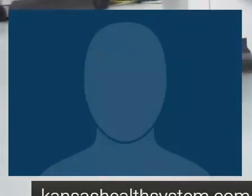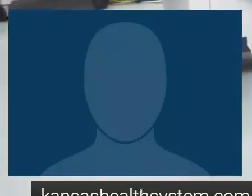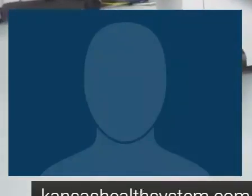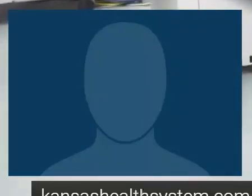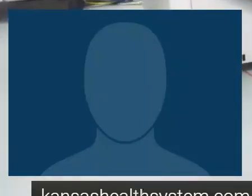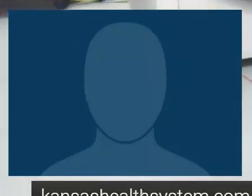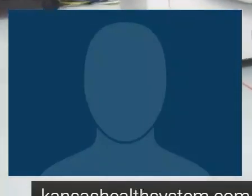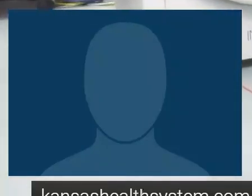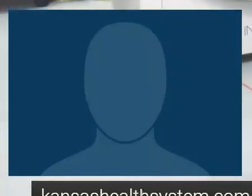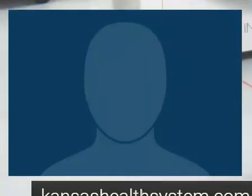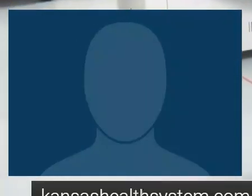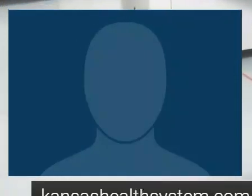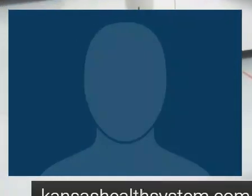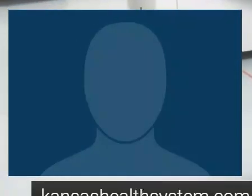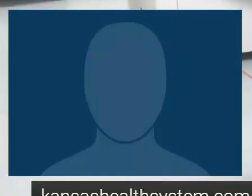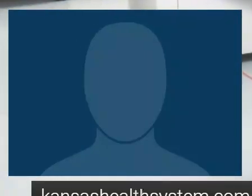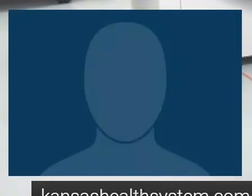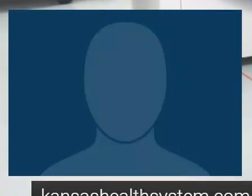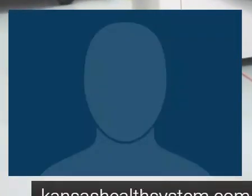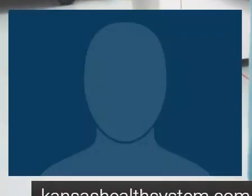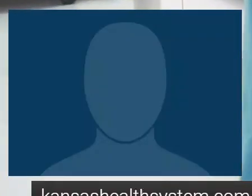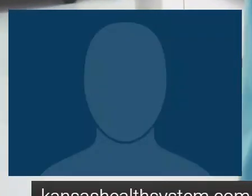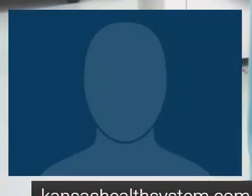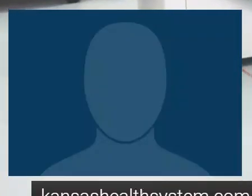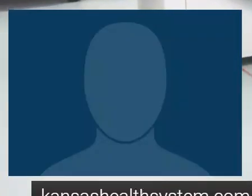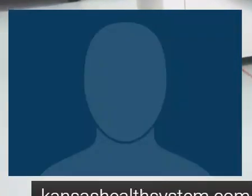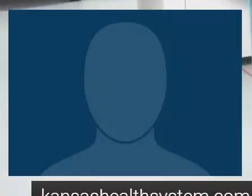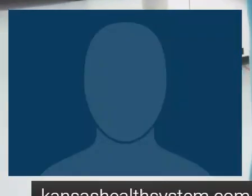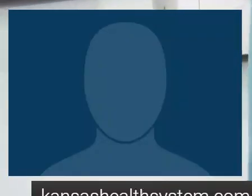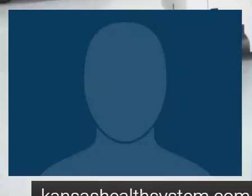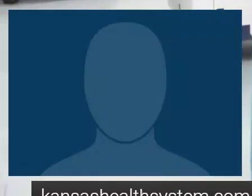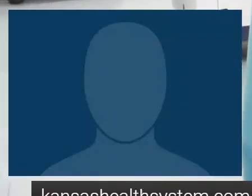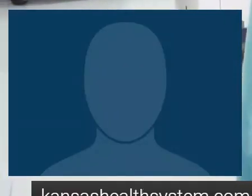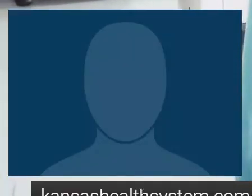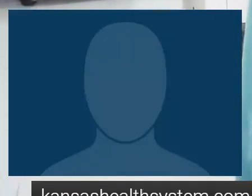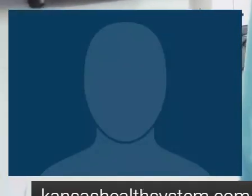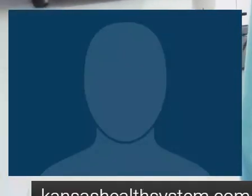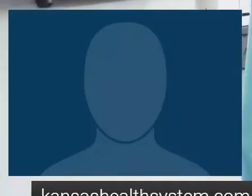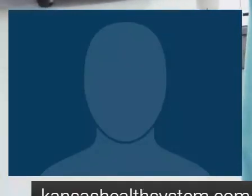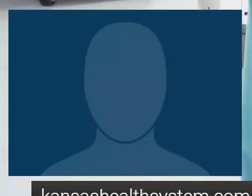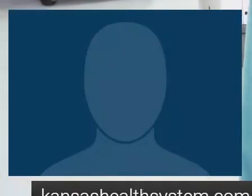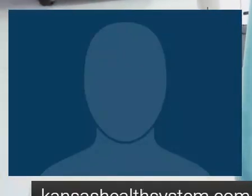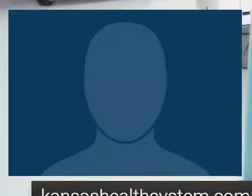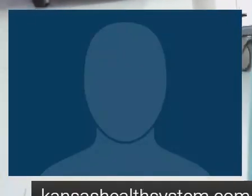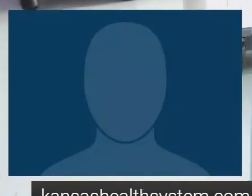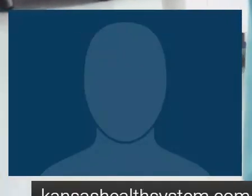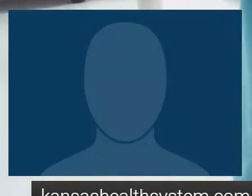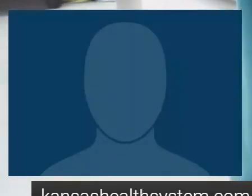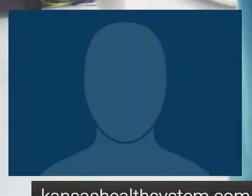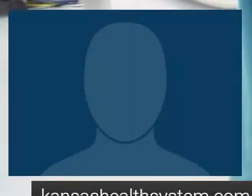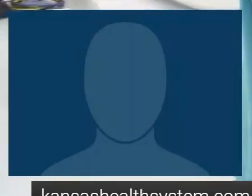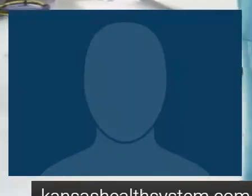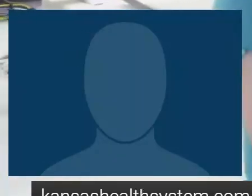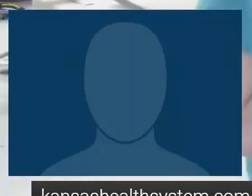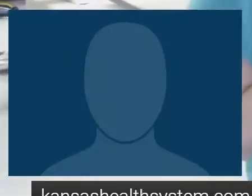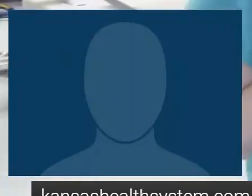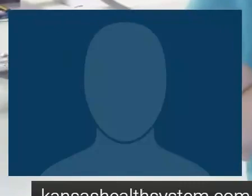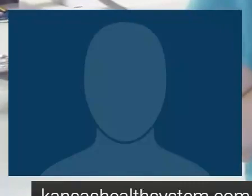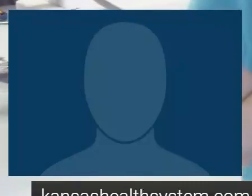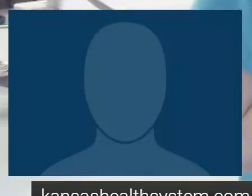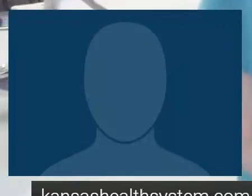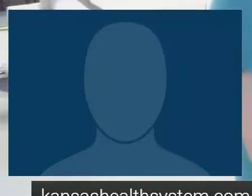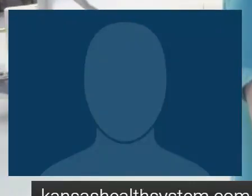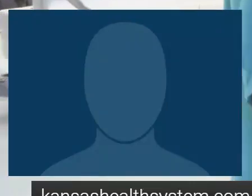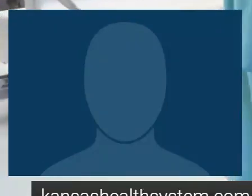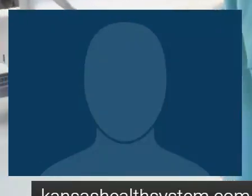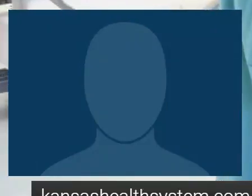questions first. This is a non-invasive procedure. This is the 100th procedure. Why did you feel that Evelyn was a